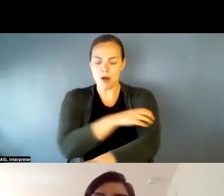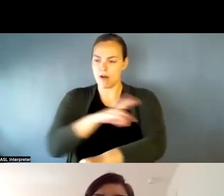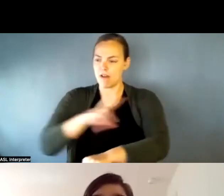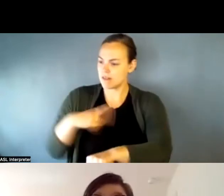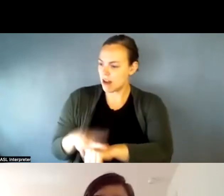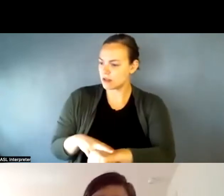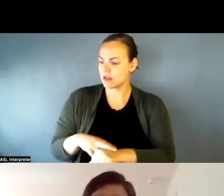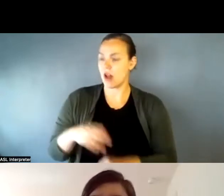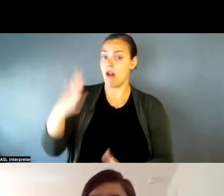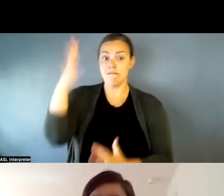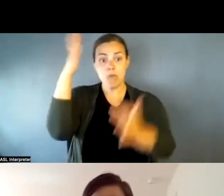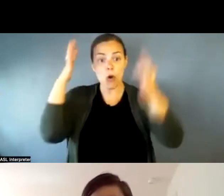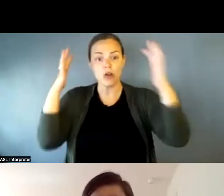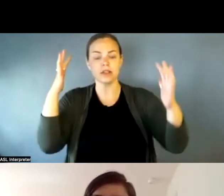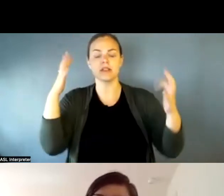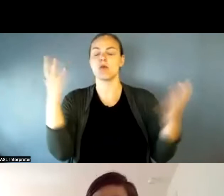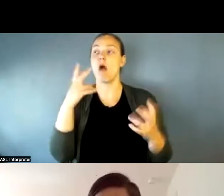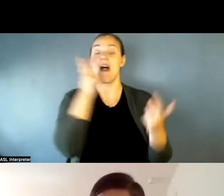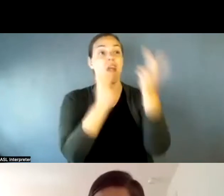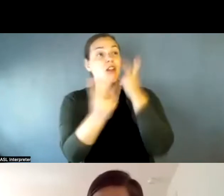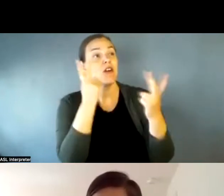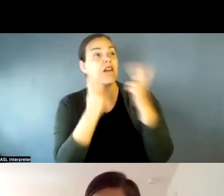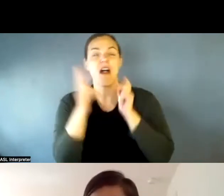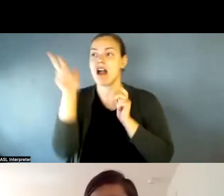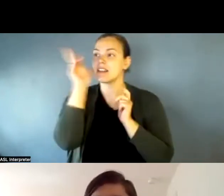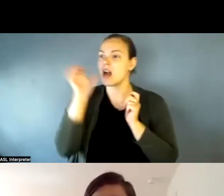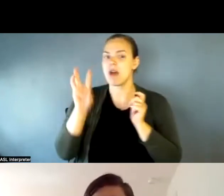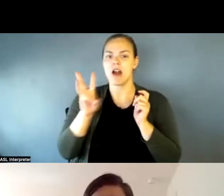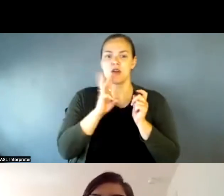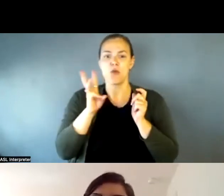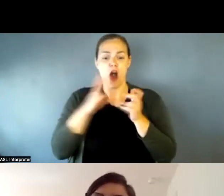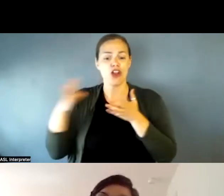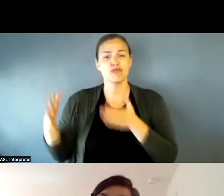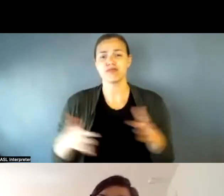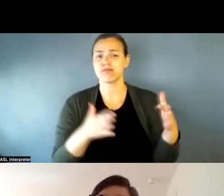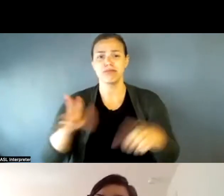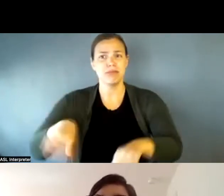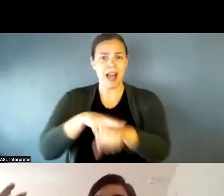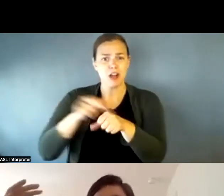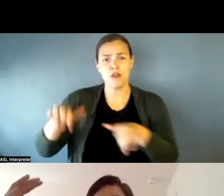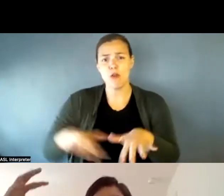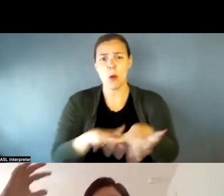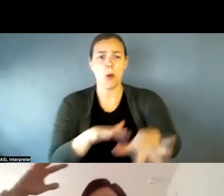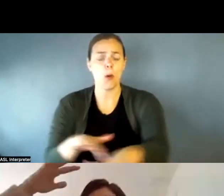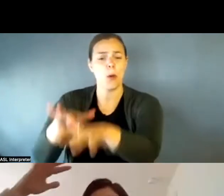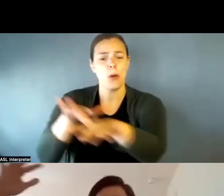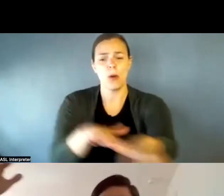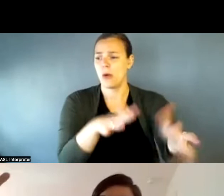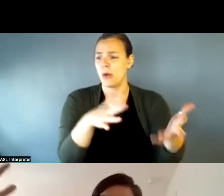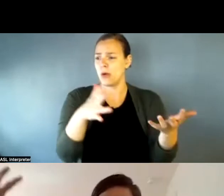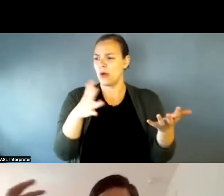it look like? What does it sound like when waterways can run free? What does it look like? What does it feel like when